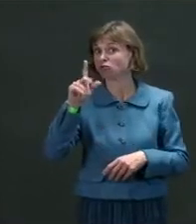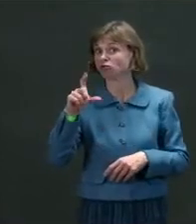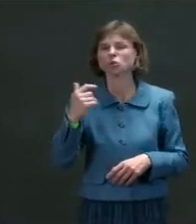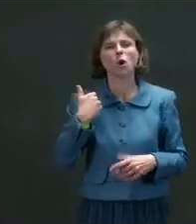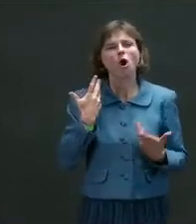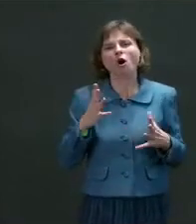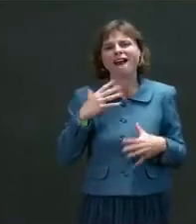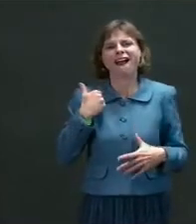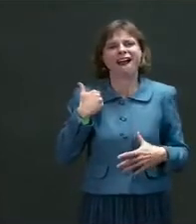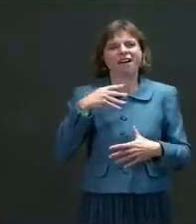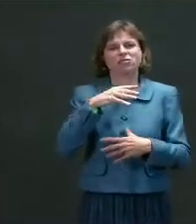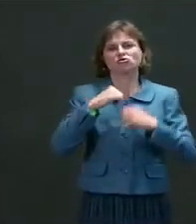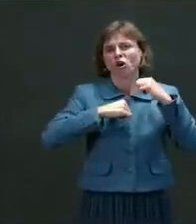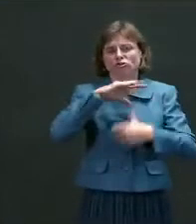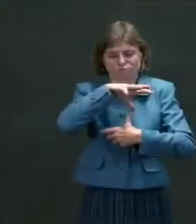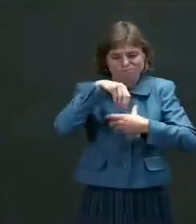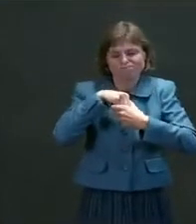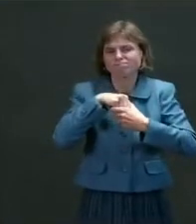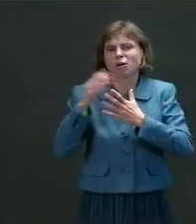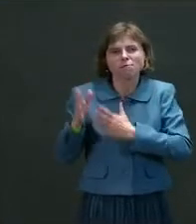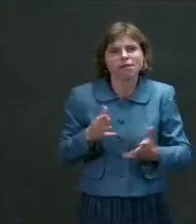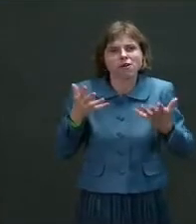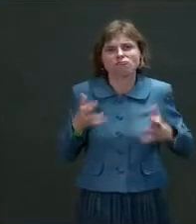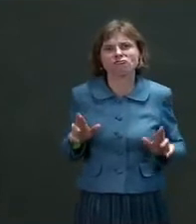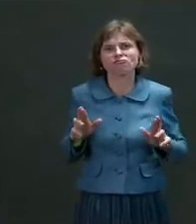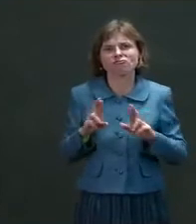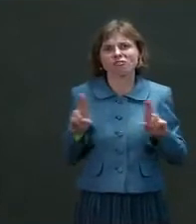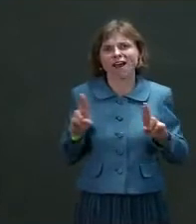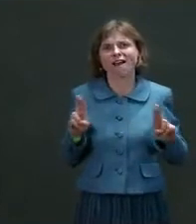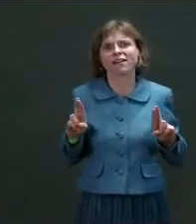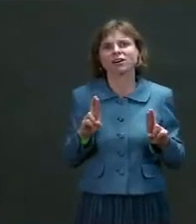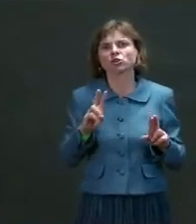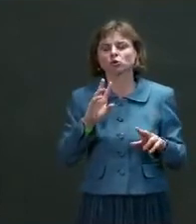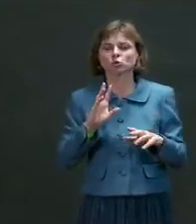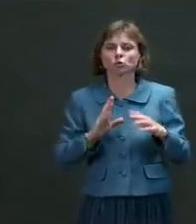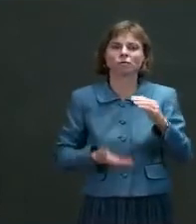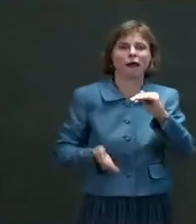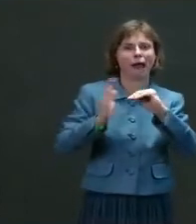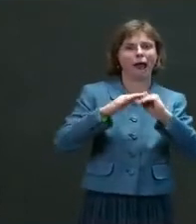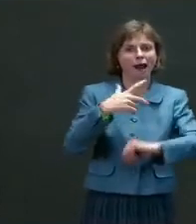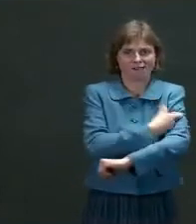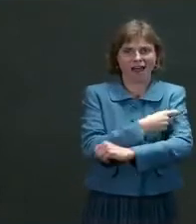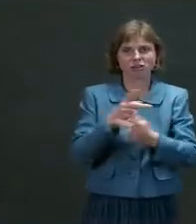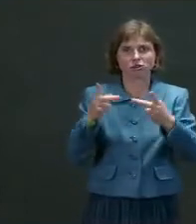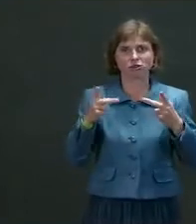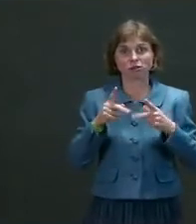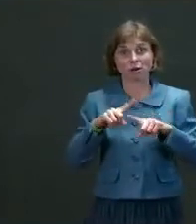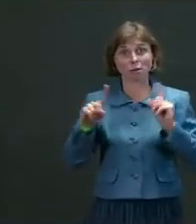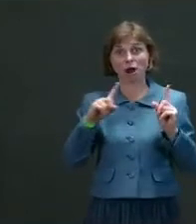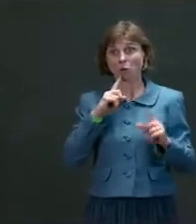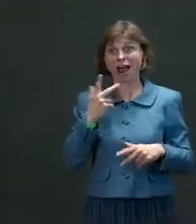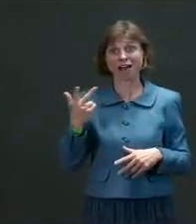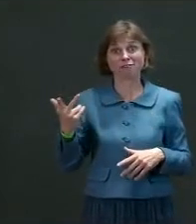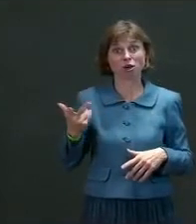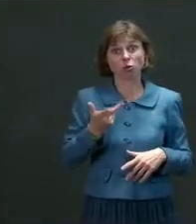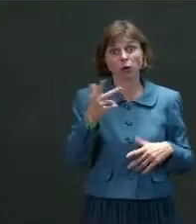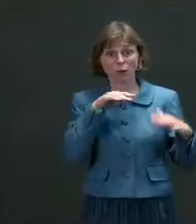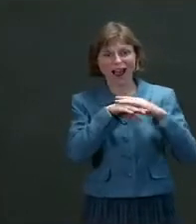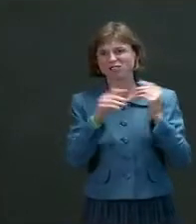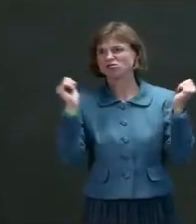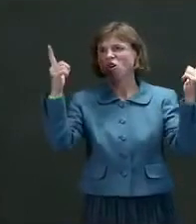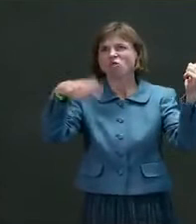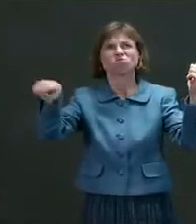the plans in place to then build into a vaccination site. But it's also got great freeway access. Everybody knows where it